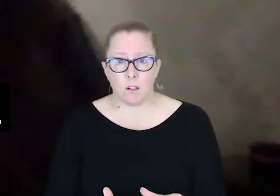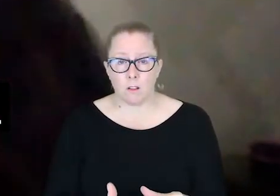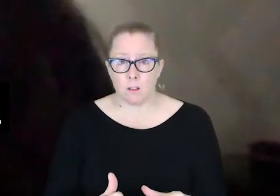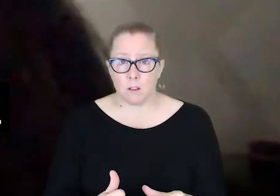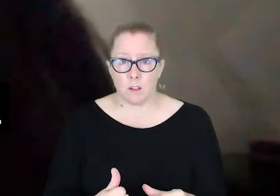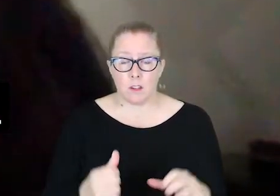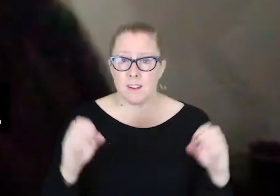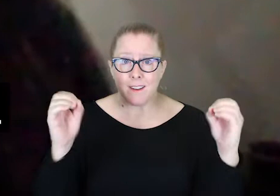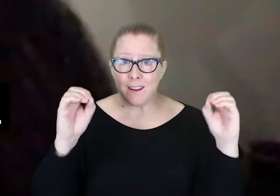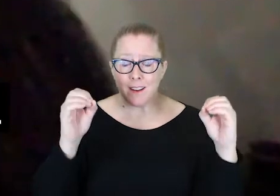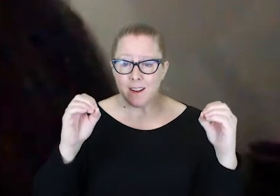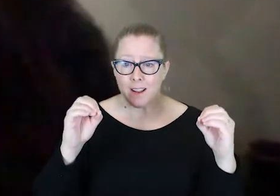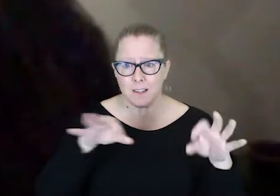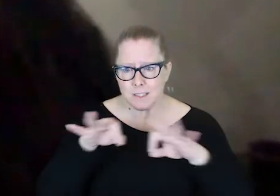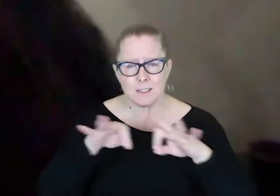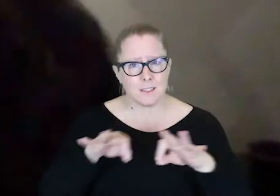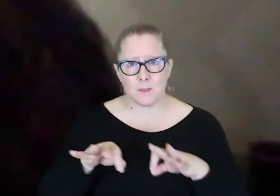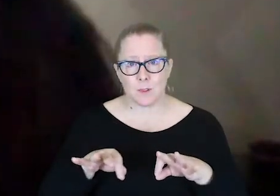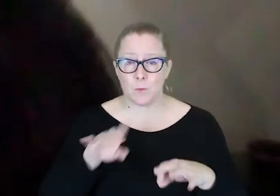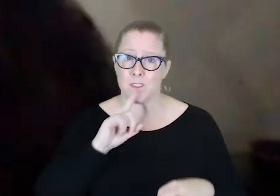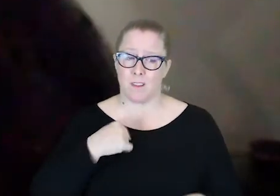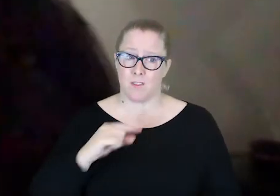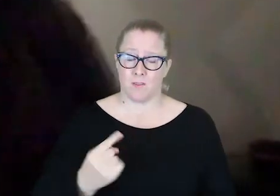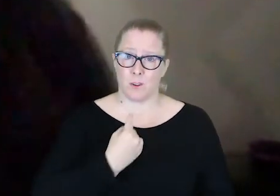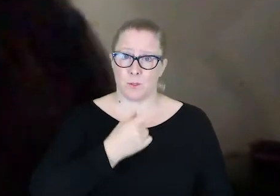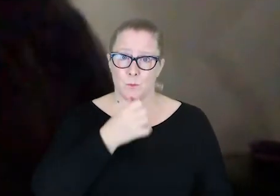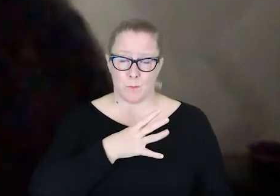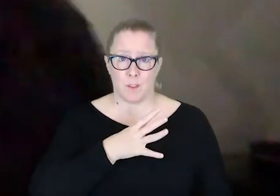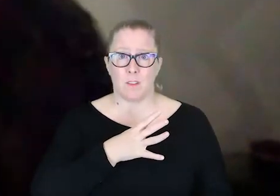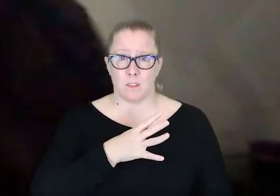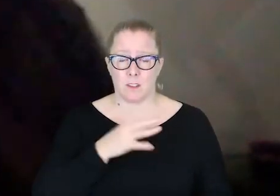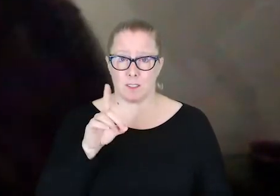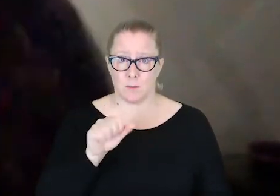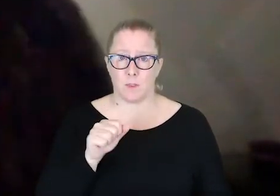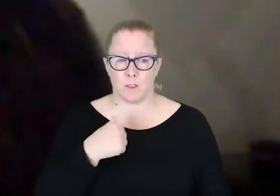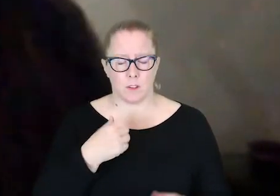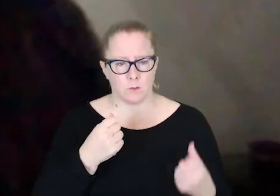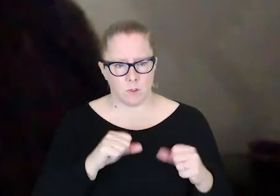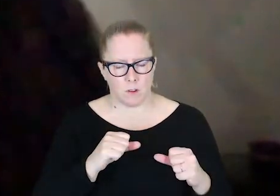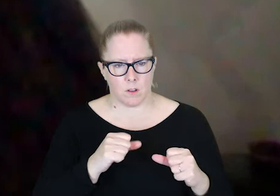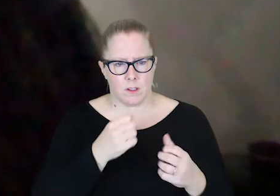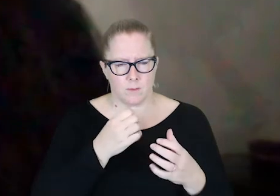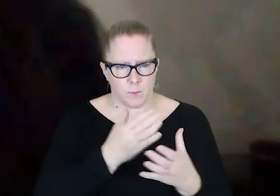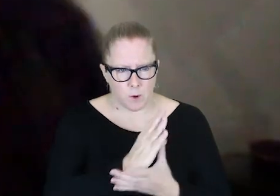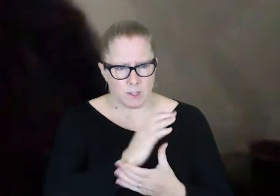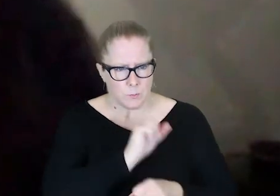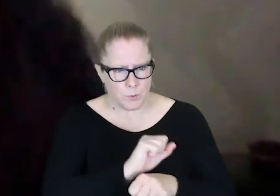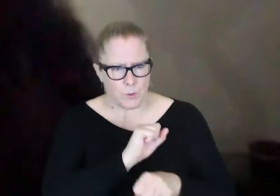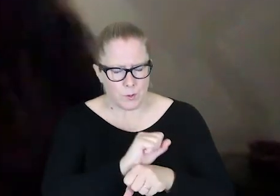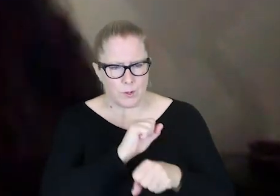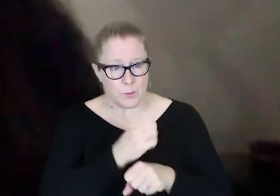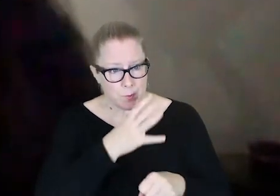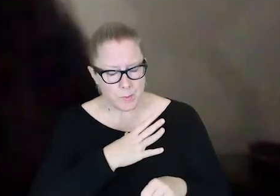still nobody want to address that. Like I was the first woman with disability in Pakistan who have started working on